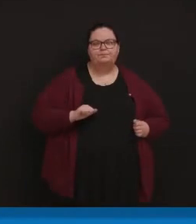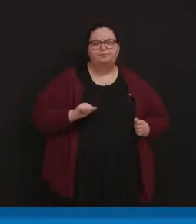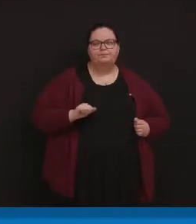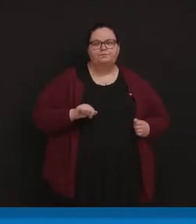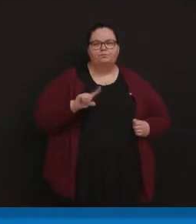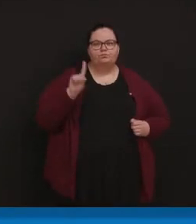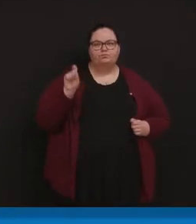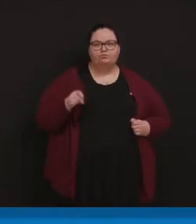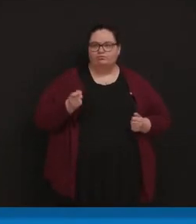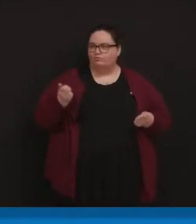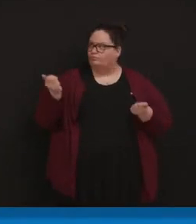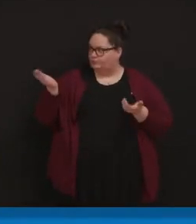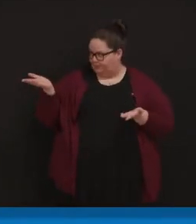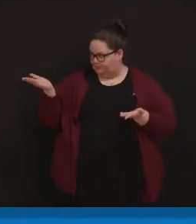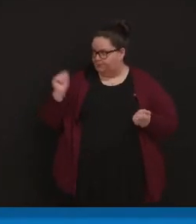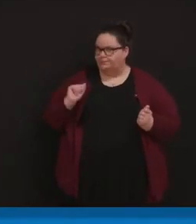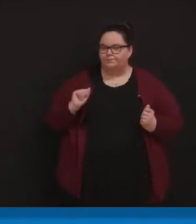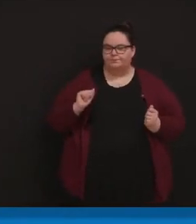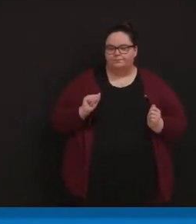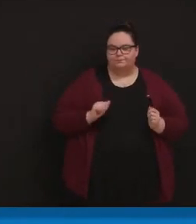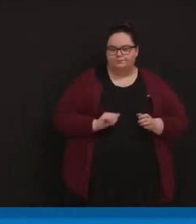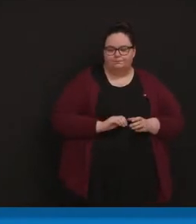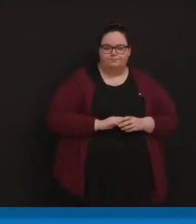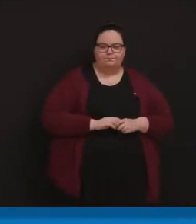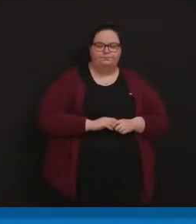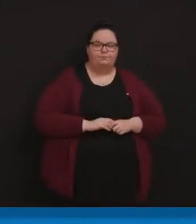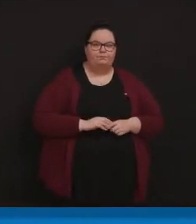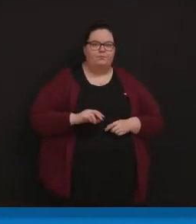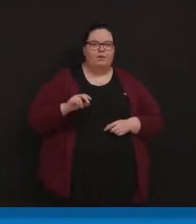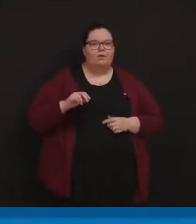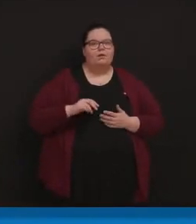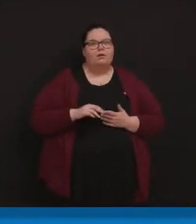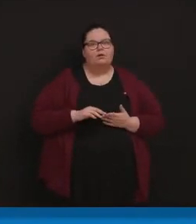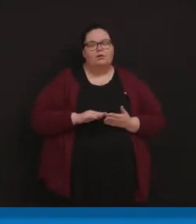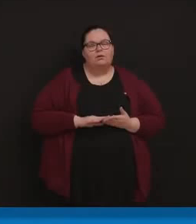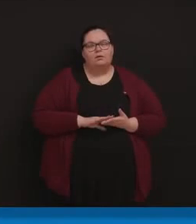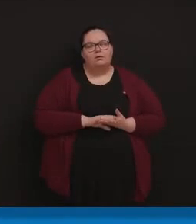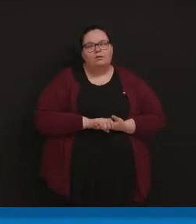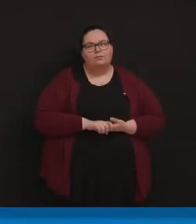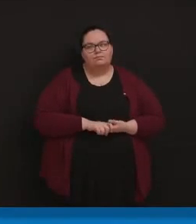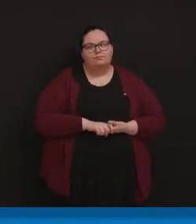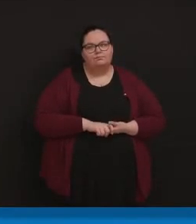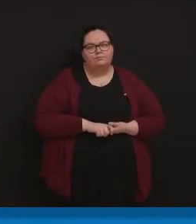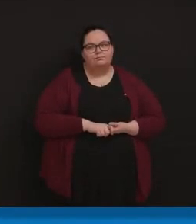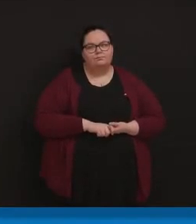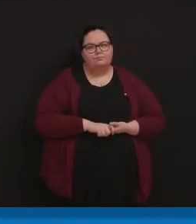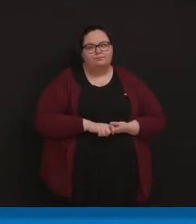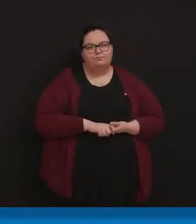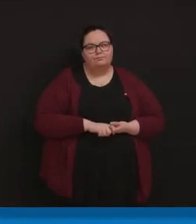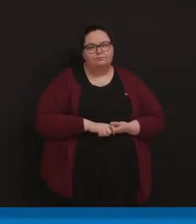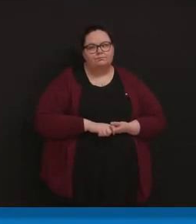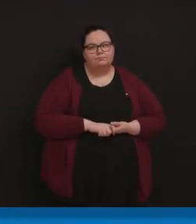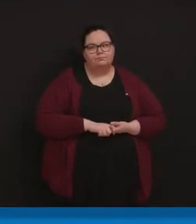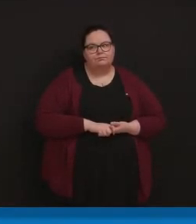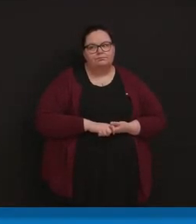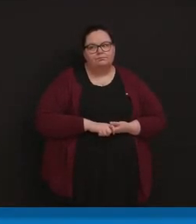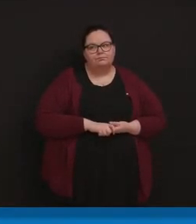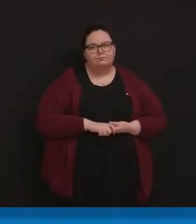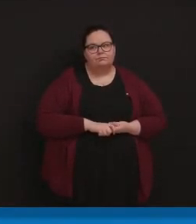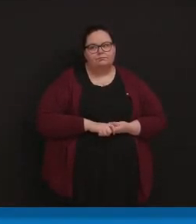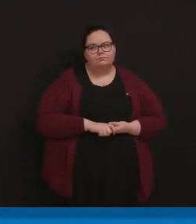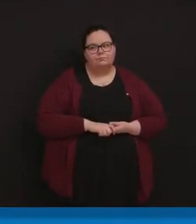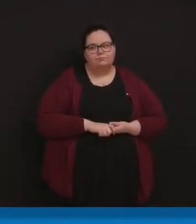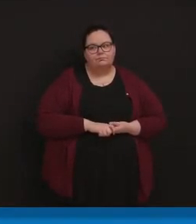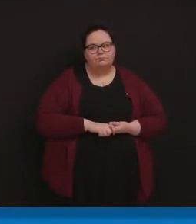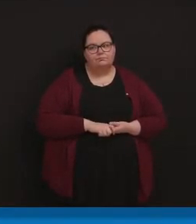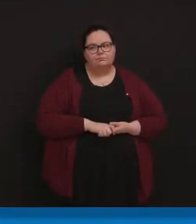My question's for Dr. Russell. Vitality tells me the COVID-19 vaccines aren't mandatory for frontline health care